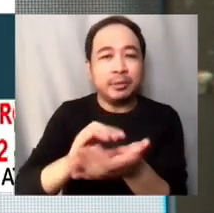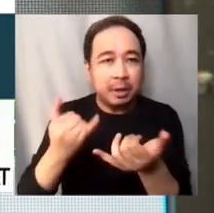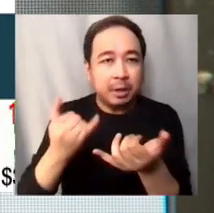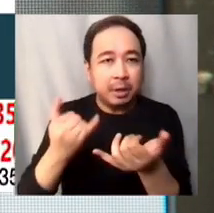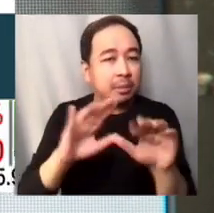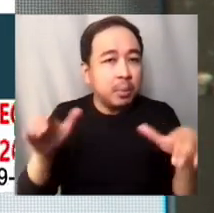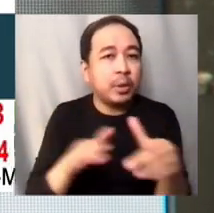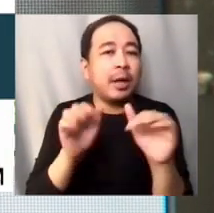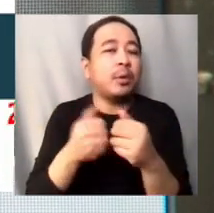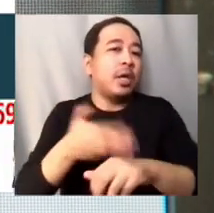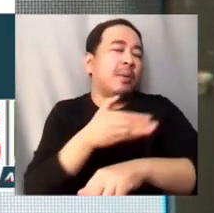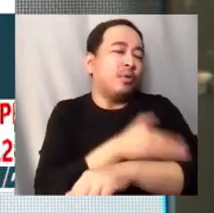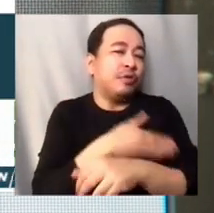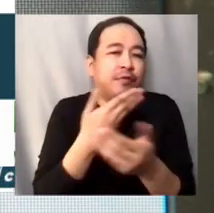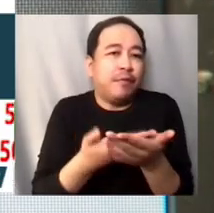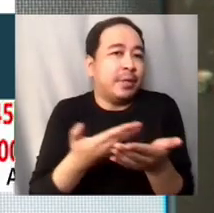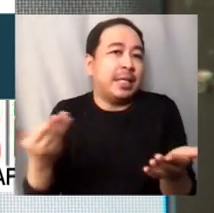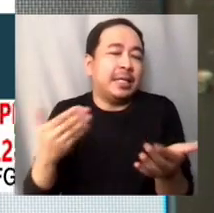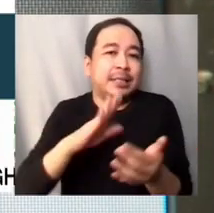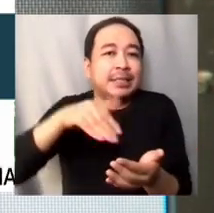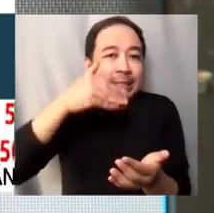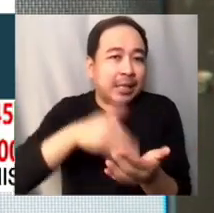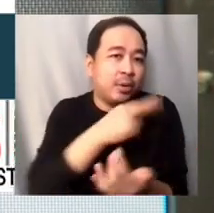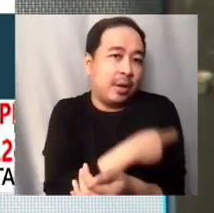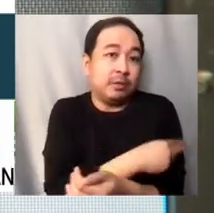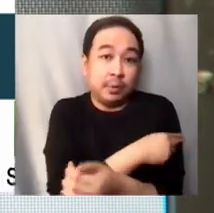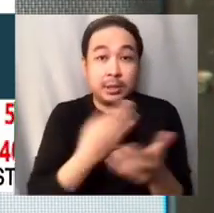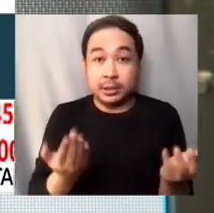improve facilities in the Philippines.